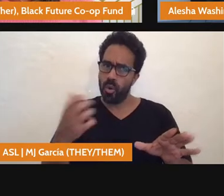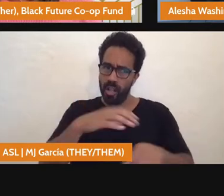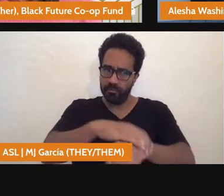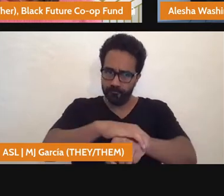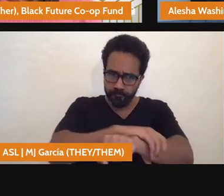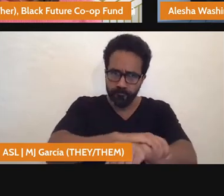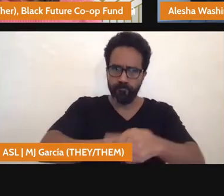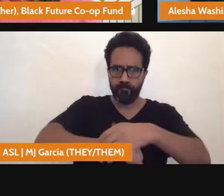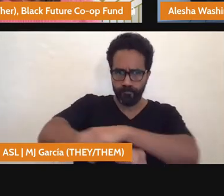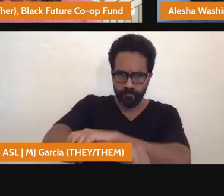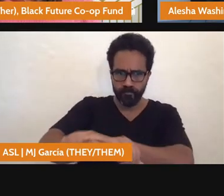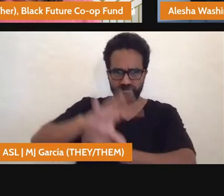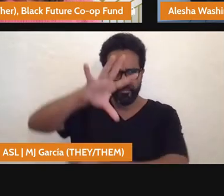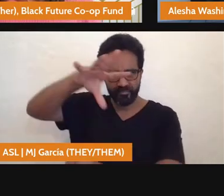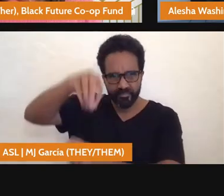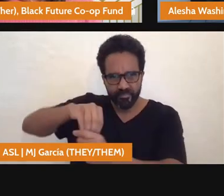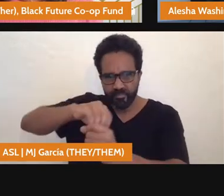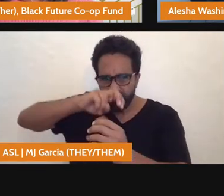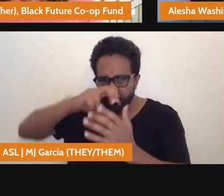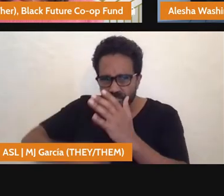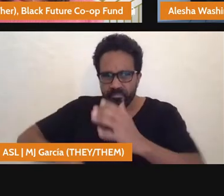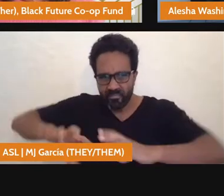to make the world that I envision,